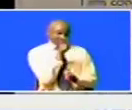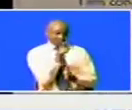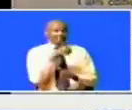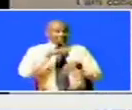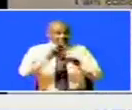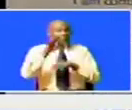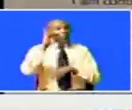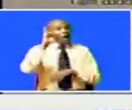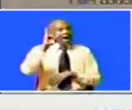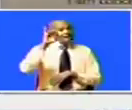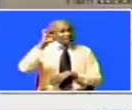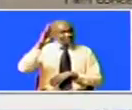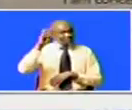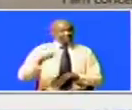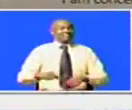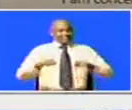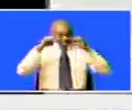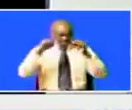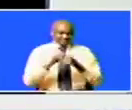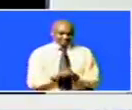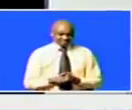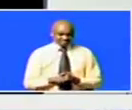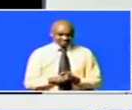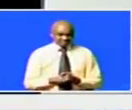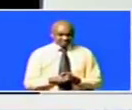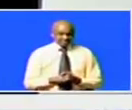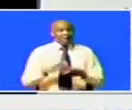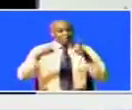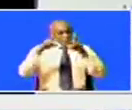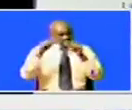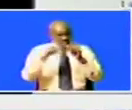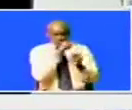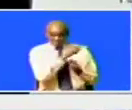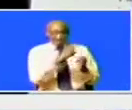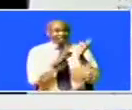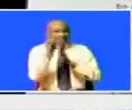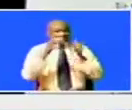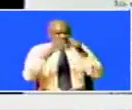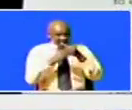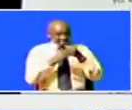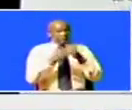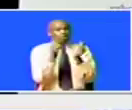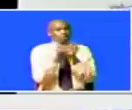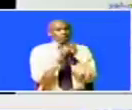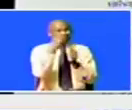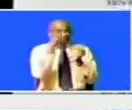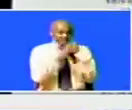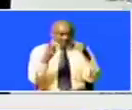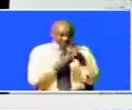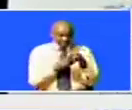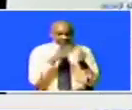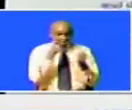the IEBC chair Wafula Chebukati. In a memo dated 9th October 2017,